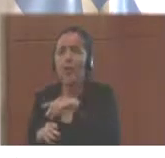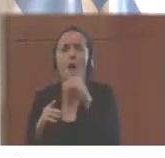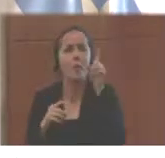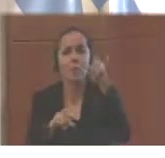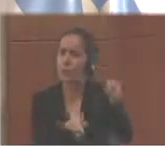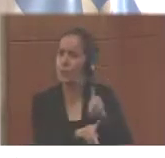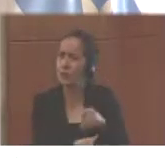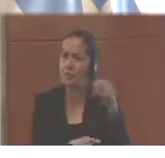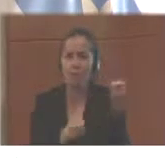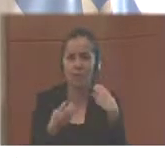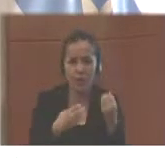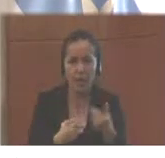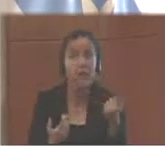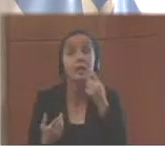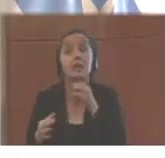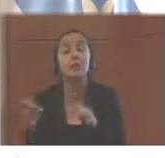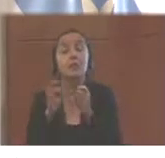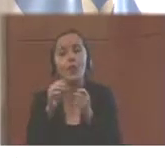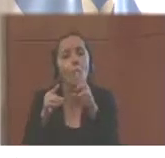of experts